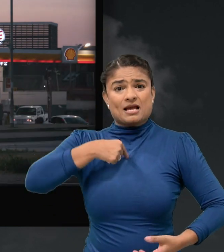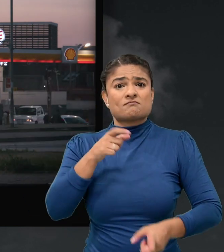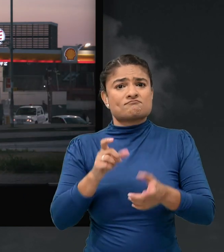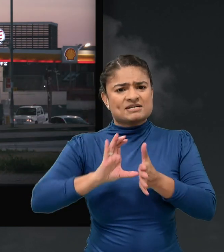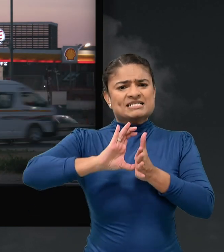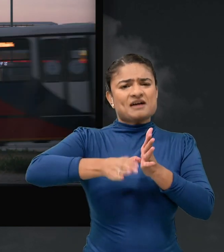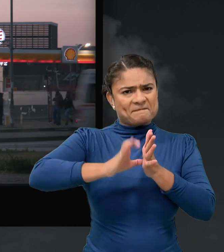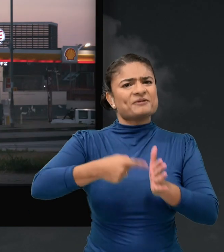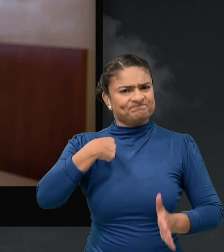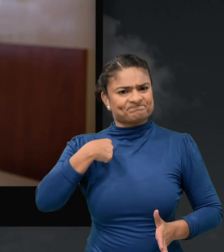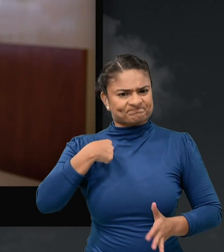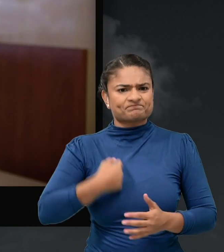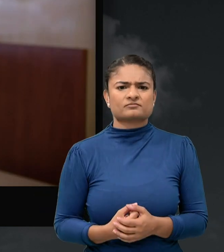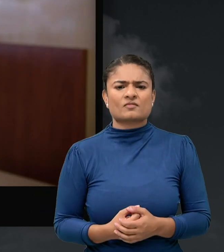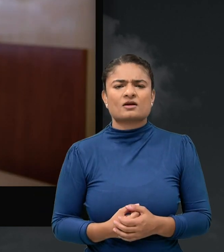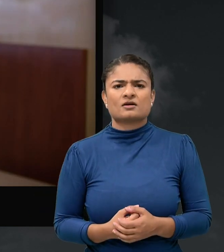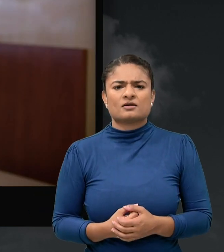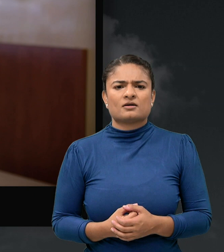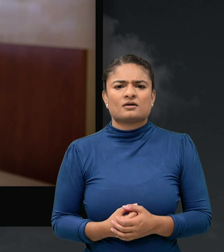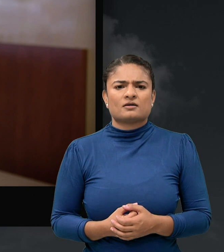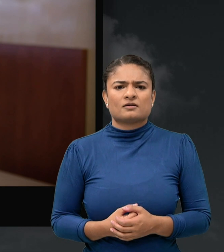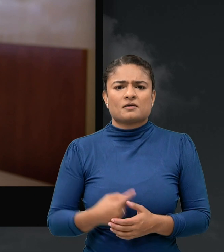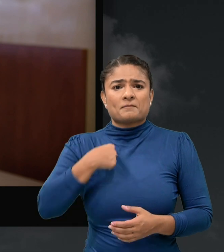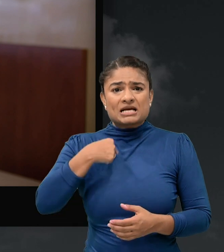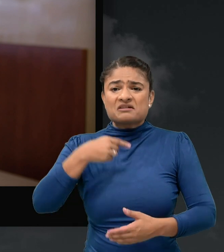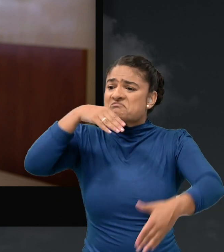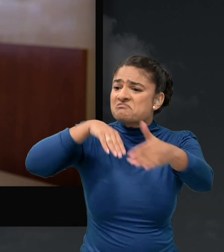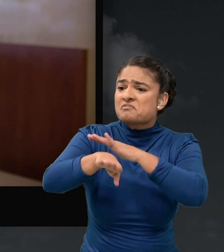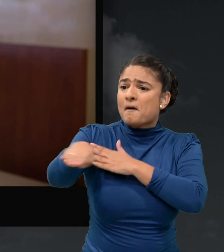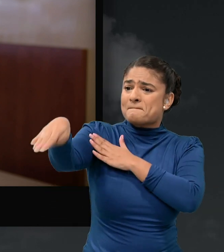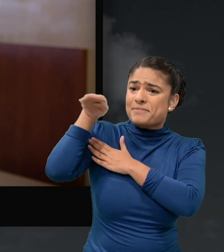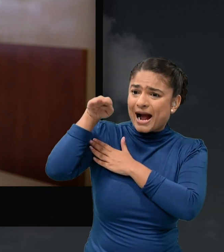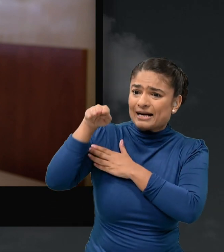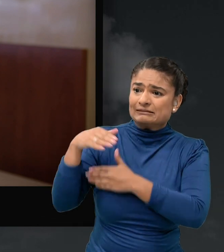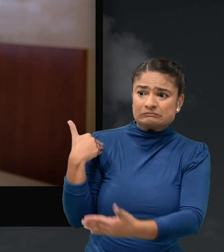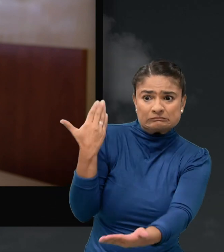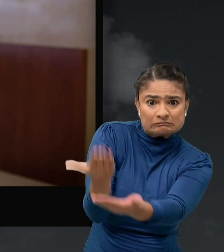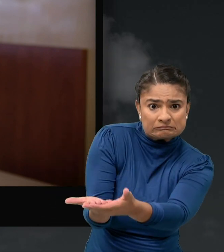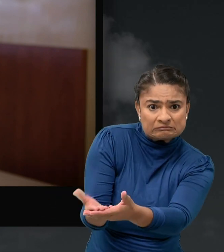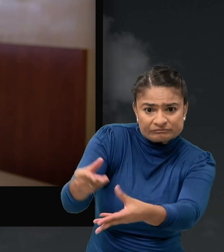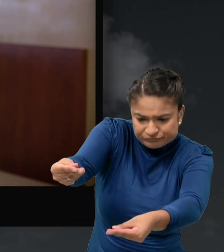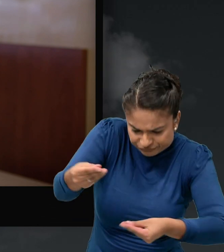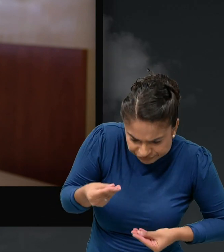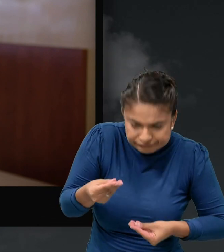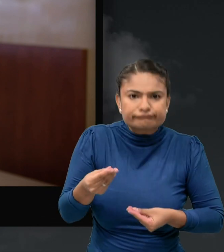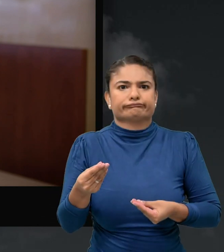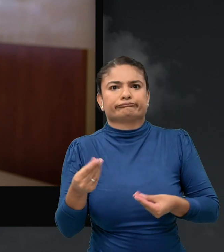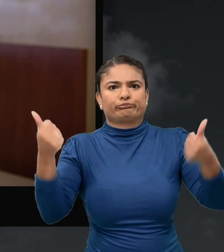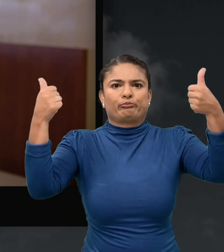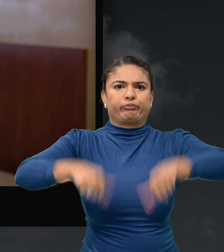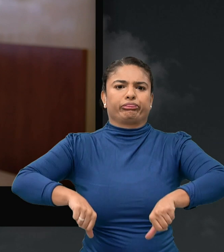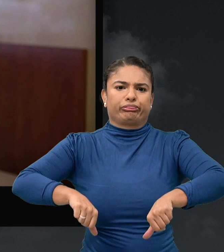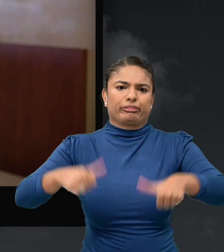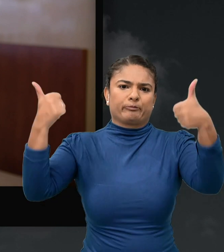Hanzo we cheba o le motho ya holofetseng and o tsamaya o di bankeng o fitla ba